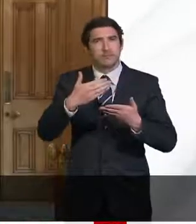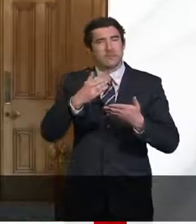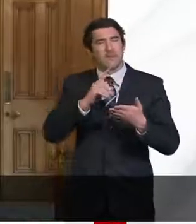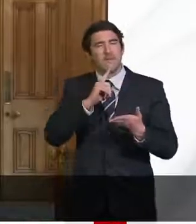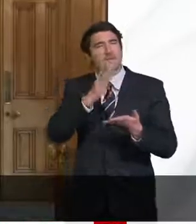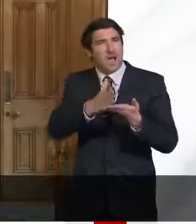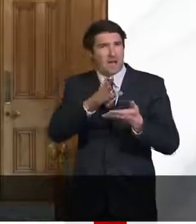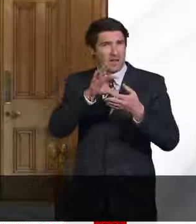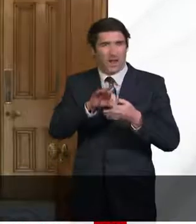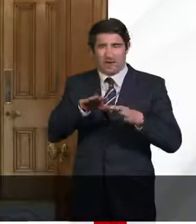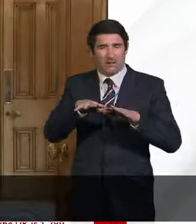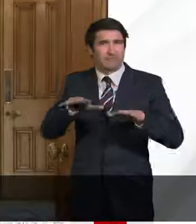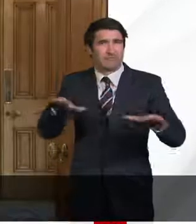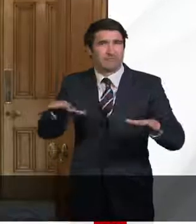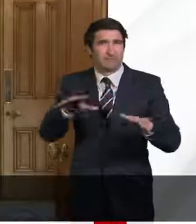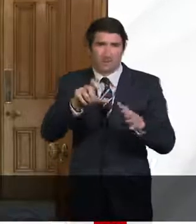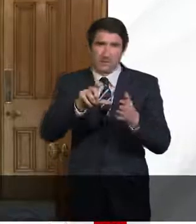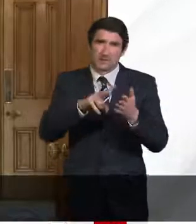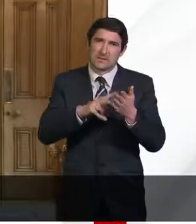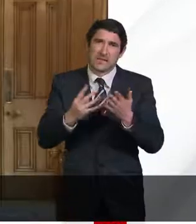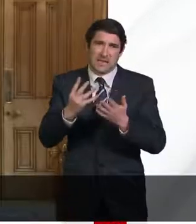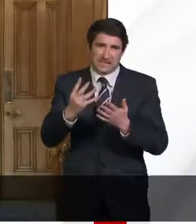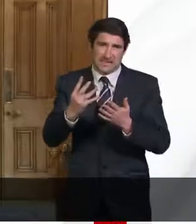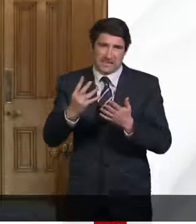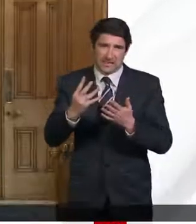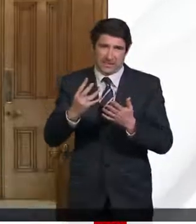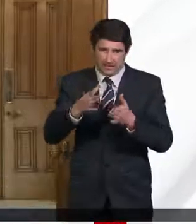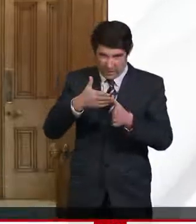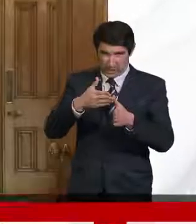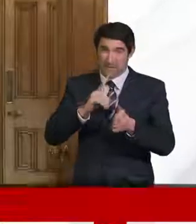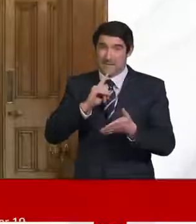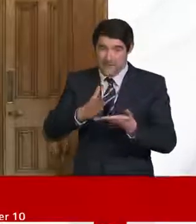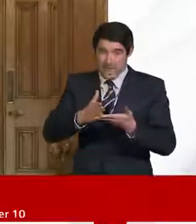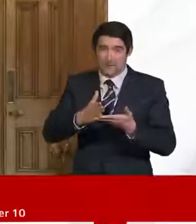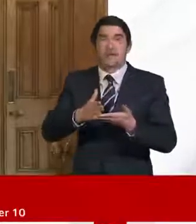Covid-19 and the steps that we are then taking in the battle against this virus.